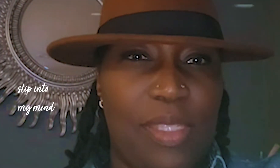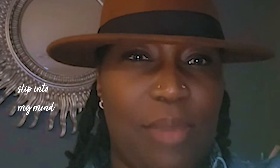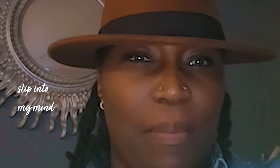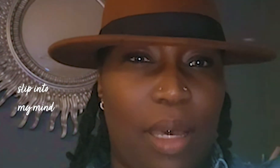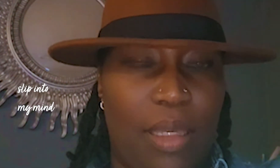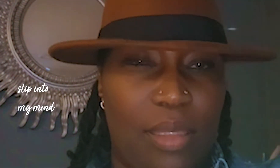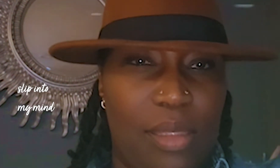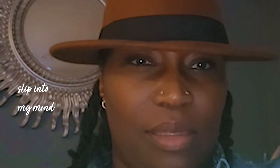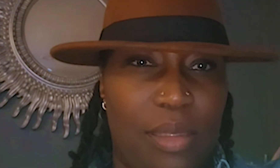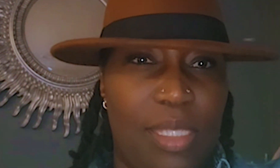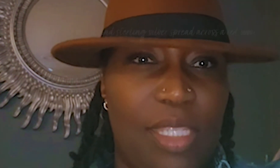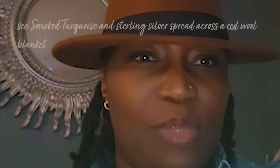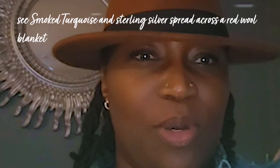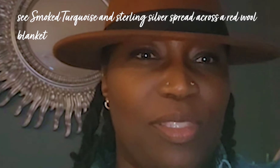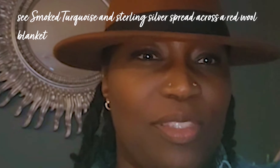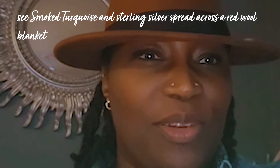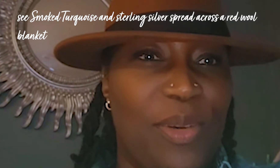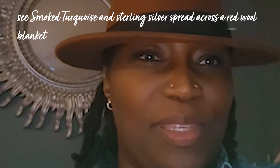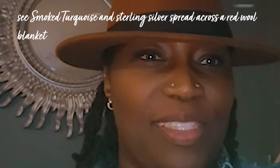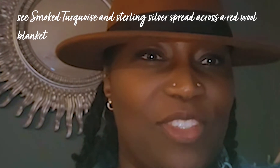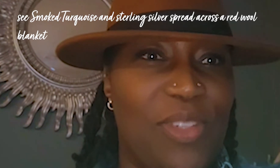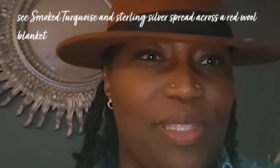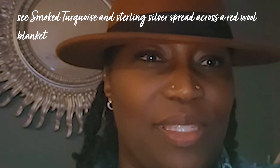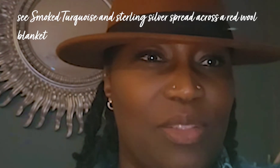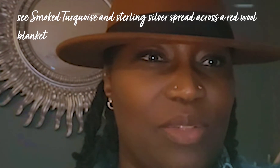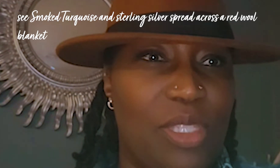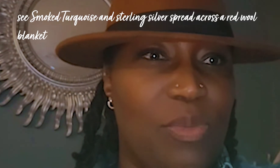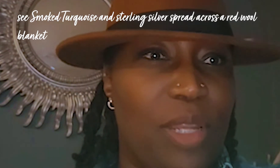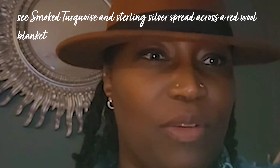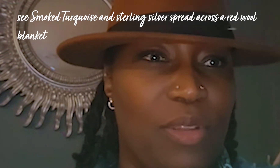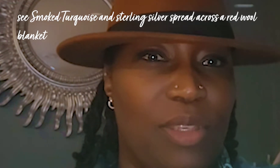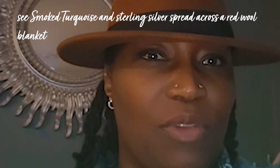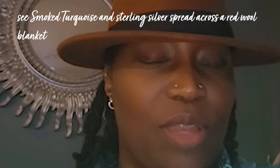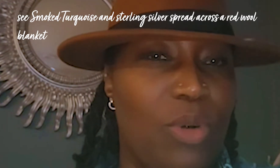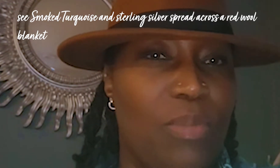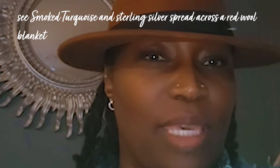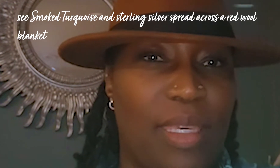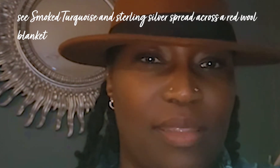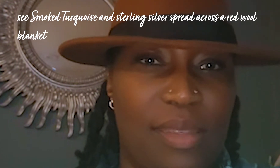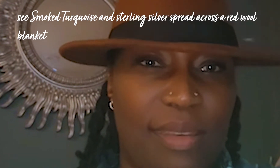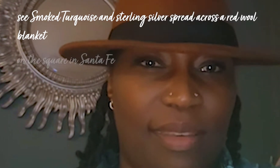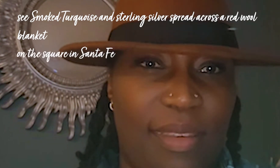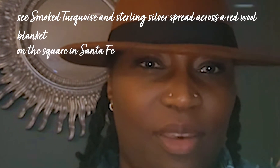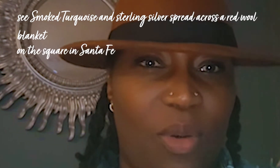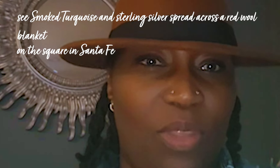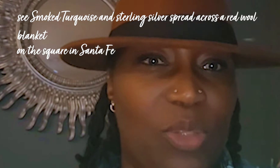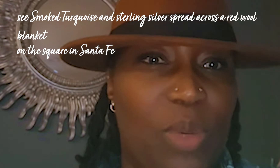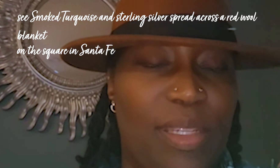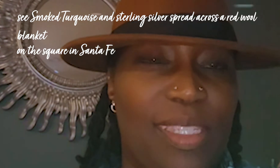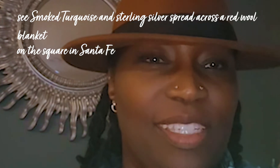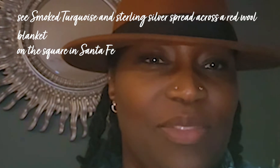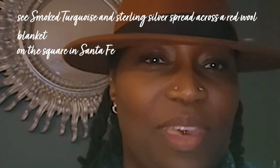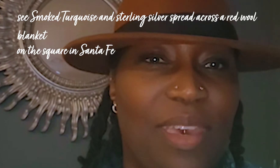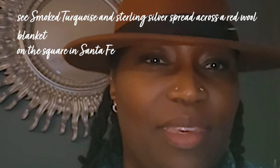Slip into my mind, see smoked turquoise and sterling silver spread across a red wool blanket on the